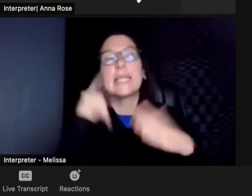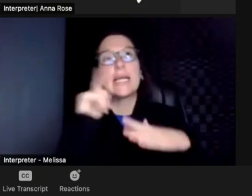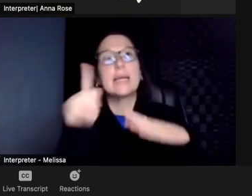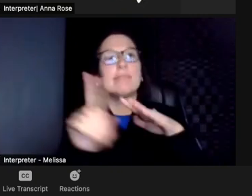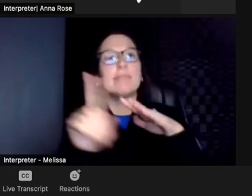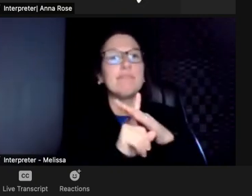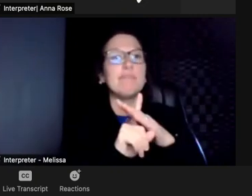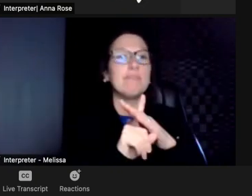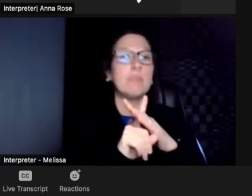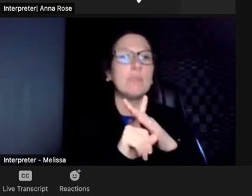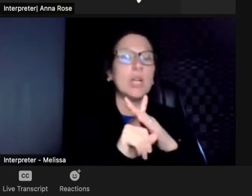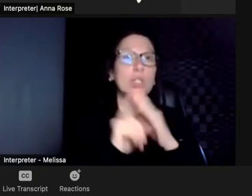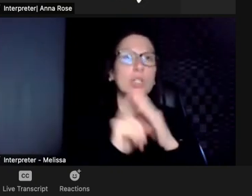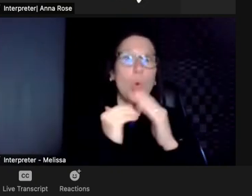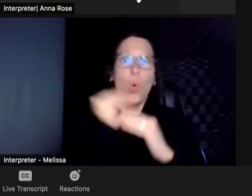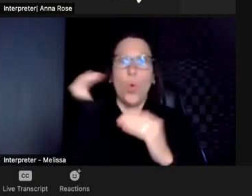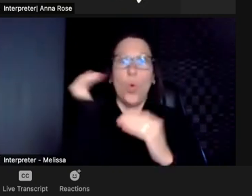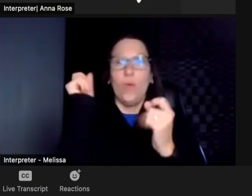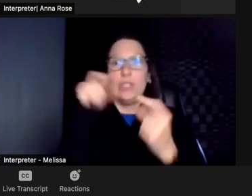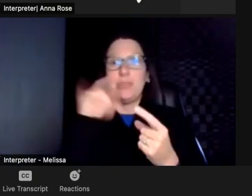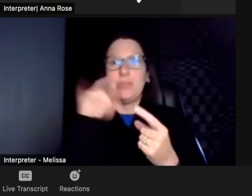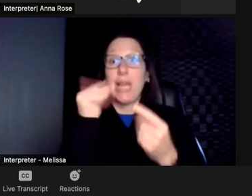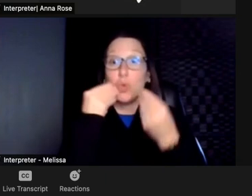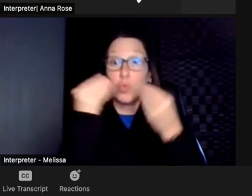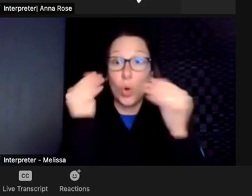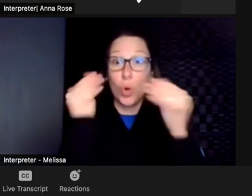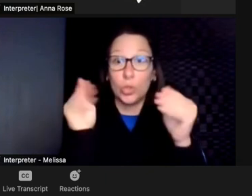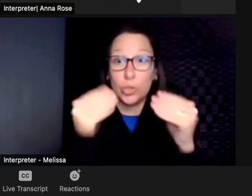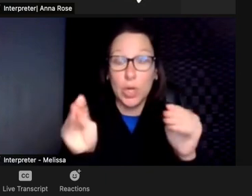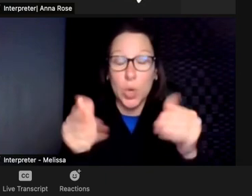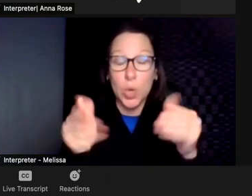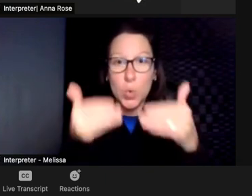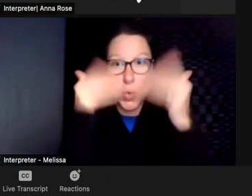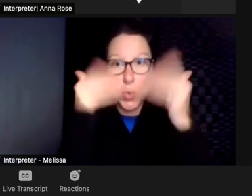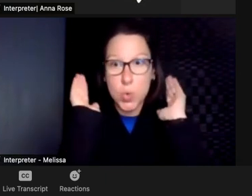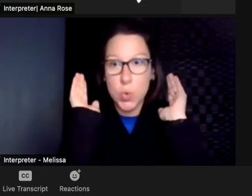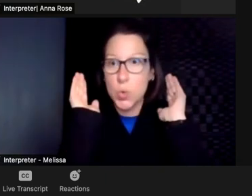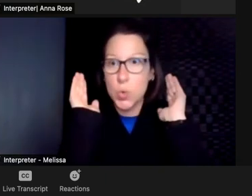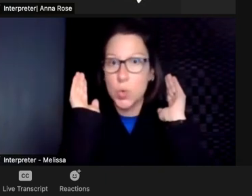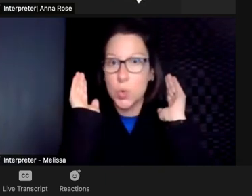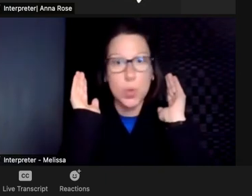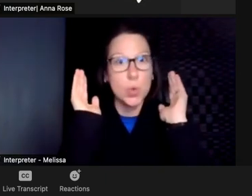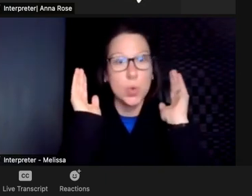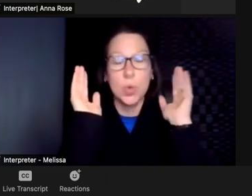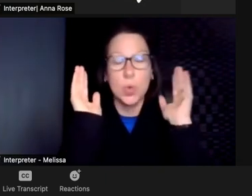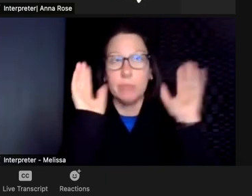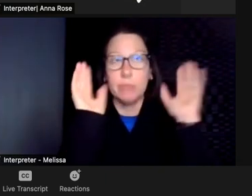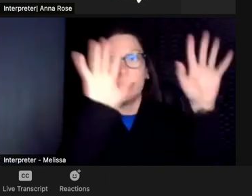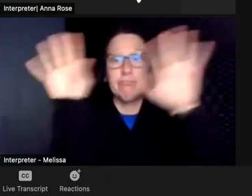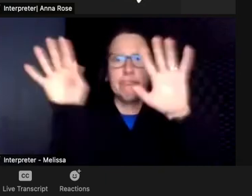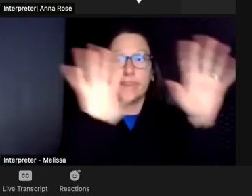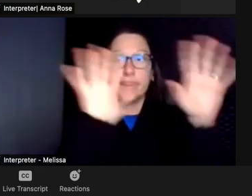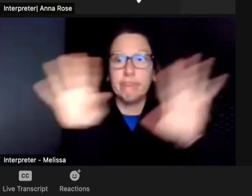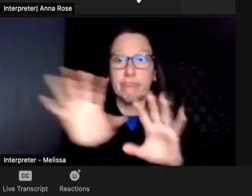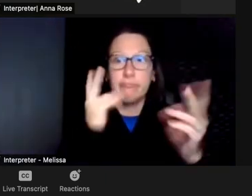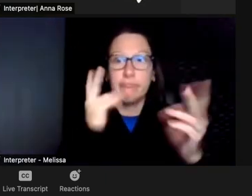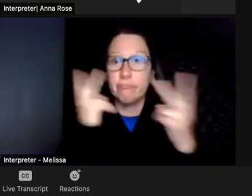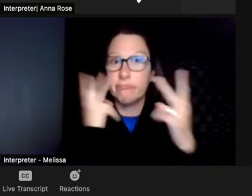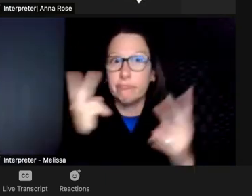totally overstimulated environment like a grocery store, visually overstimulating, and also